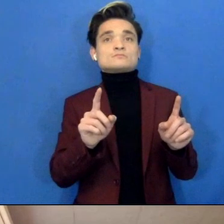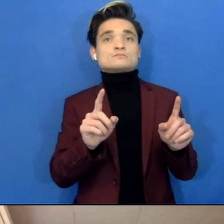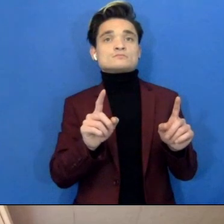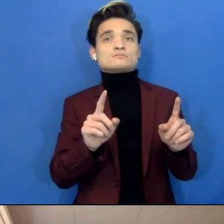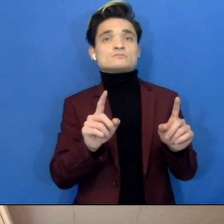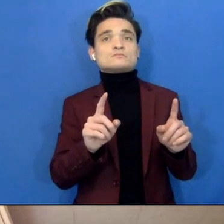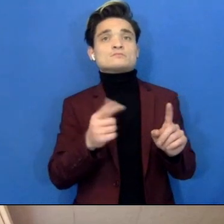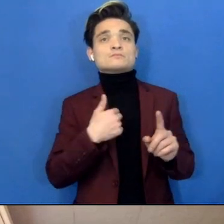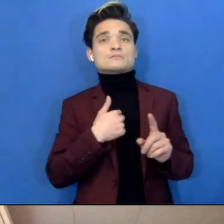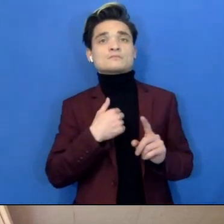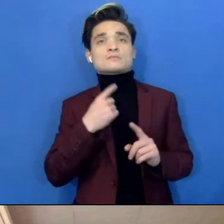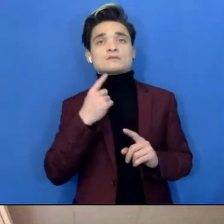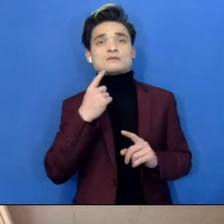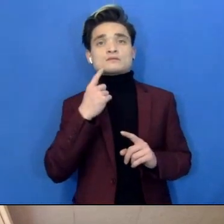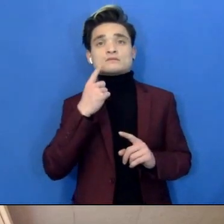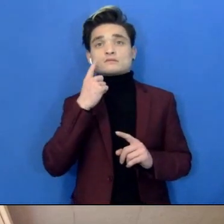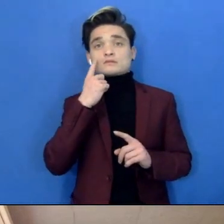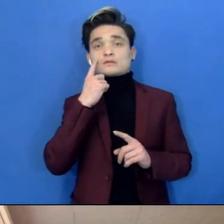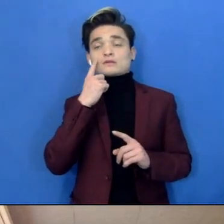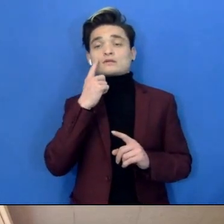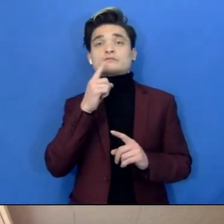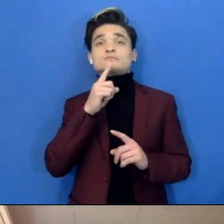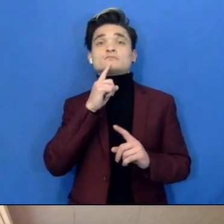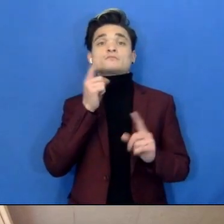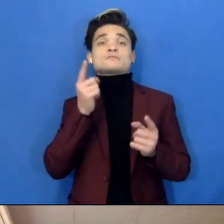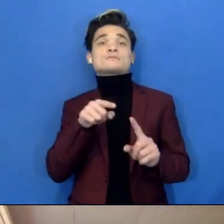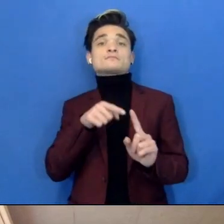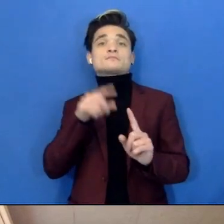you create a character from your body,